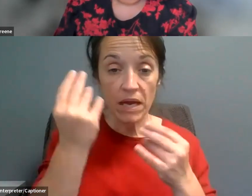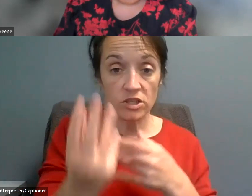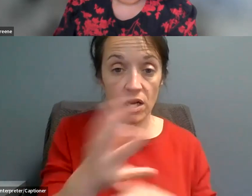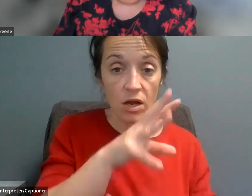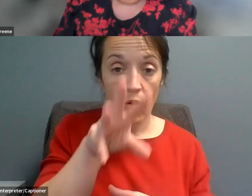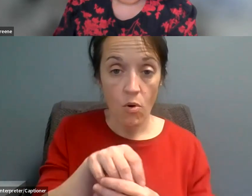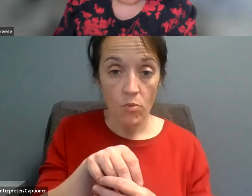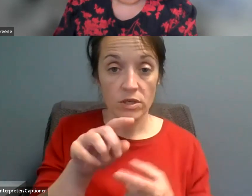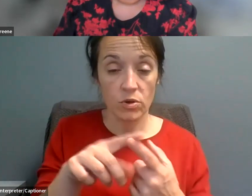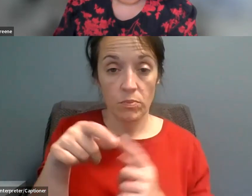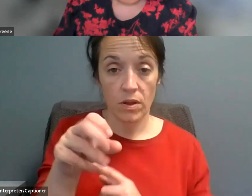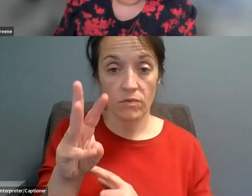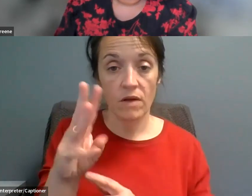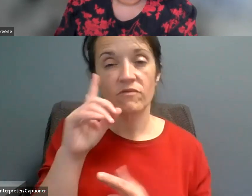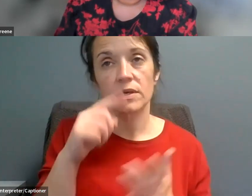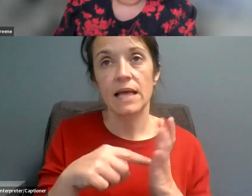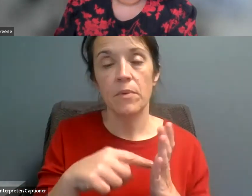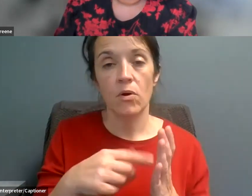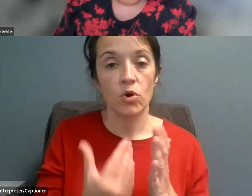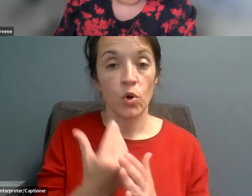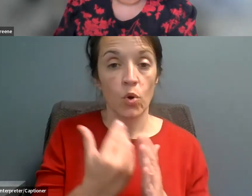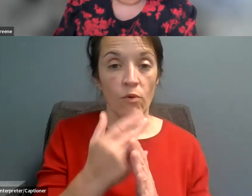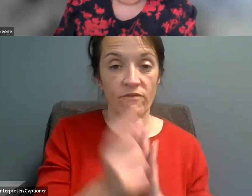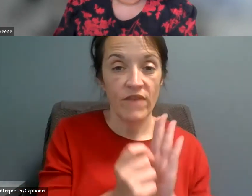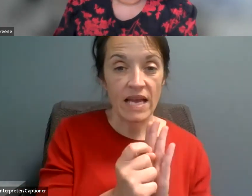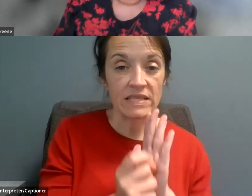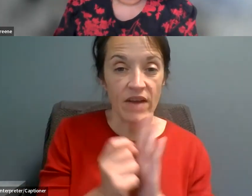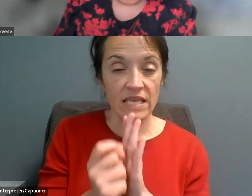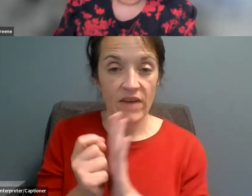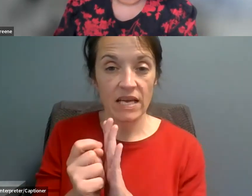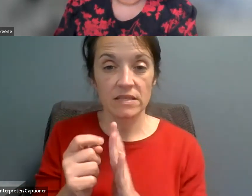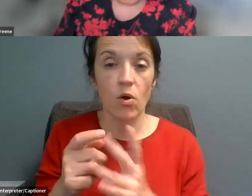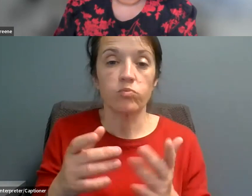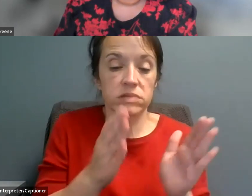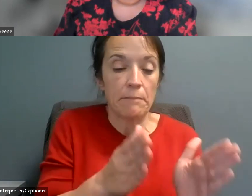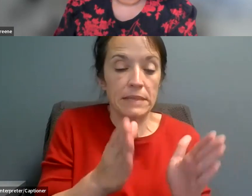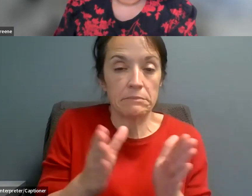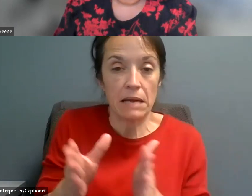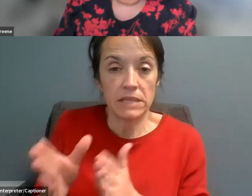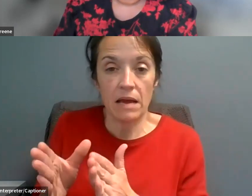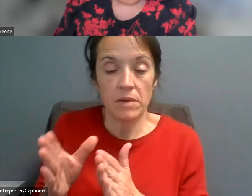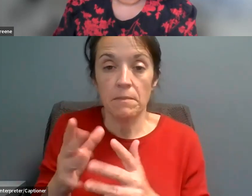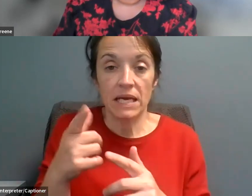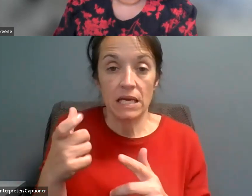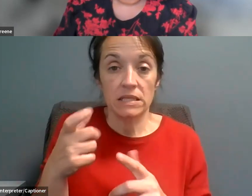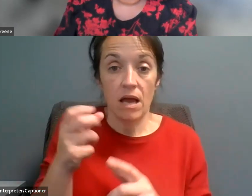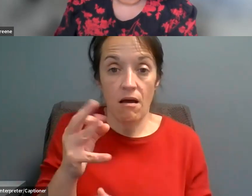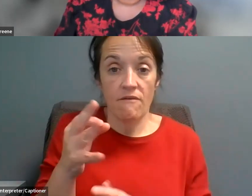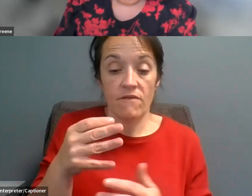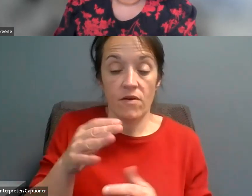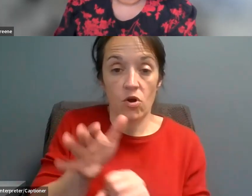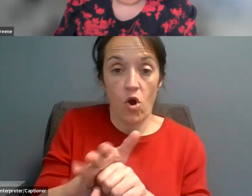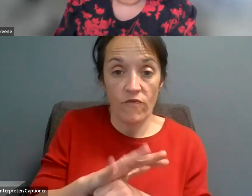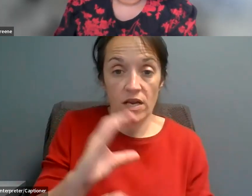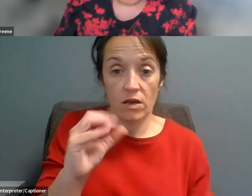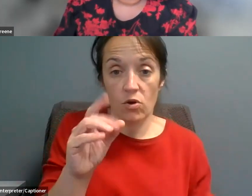example, new phases that the state is experiencing with COVID and how those are impacting the agricultural sector